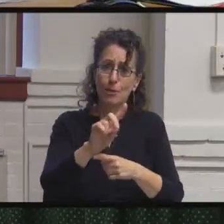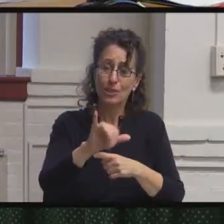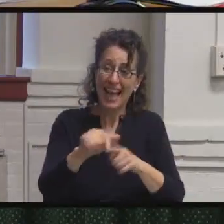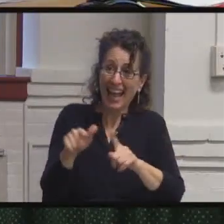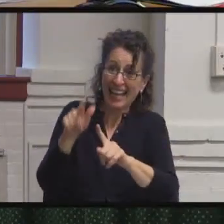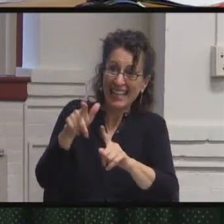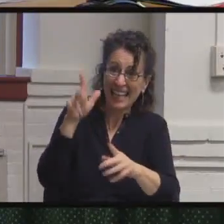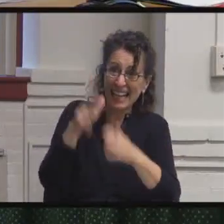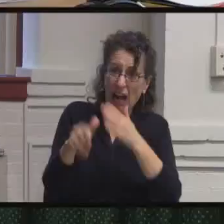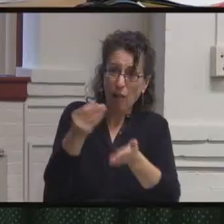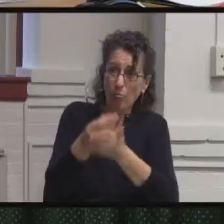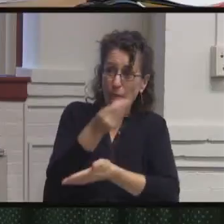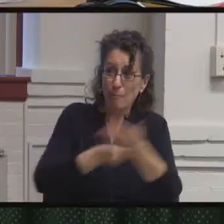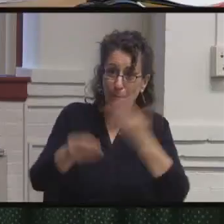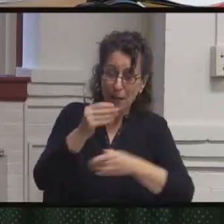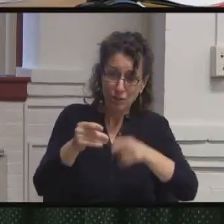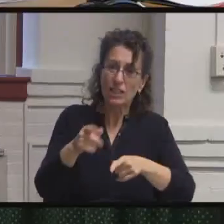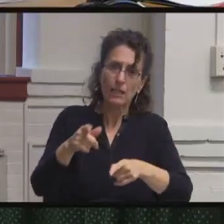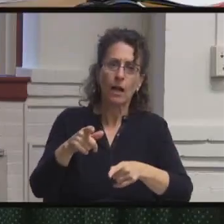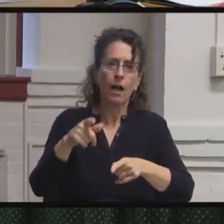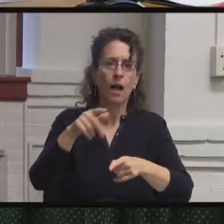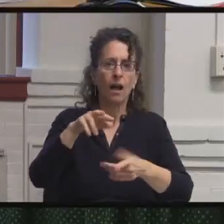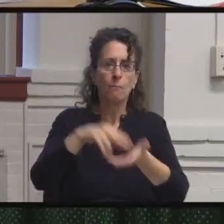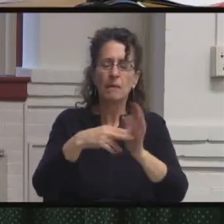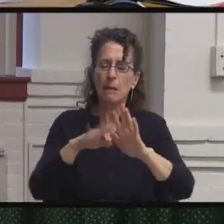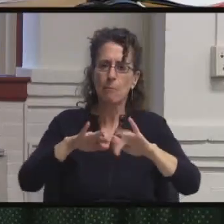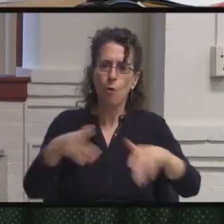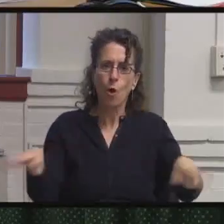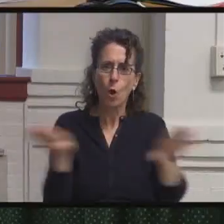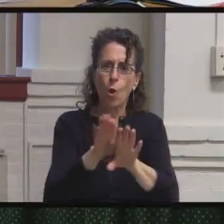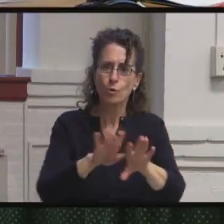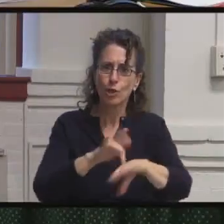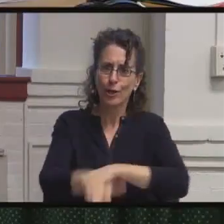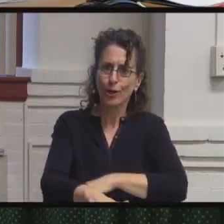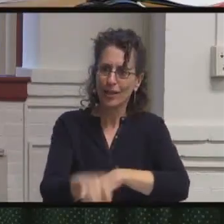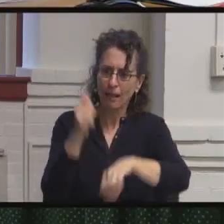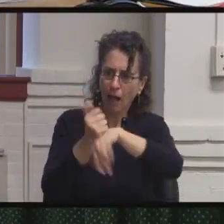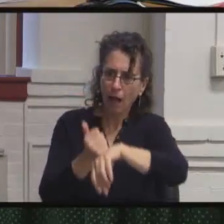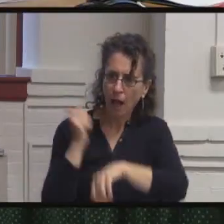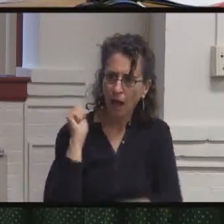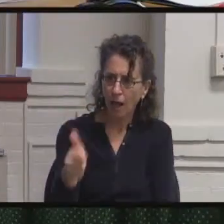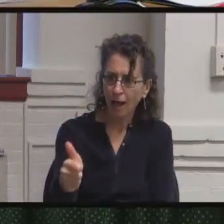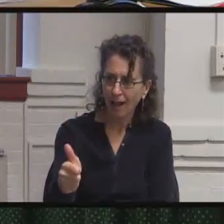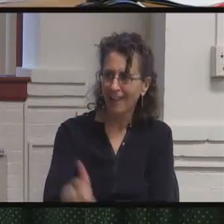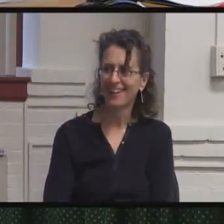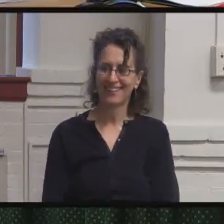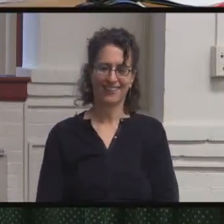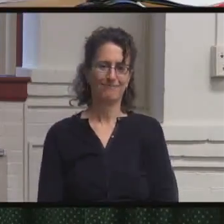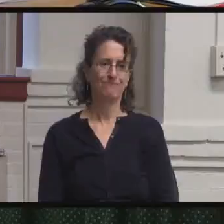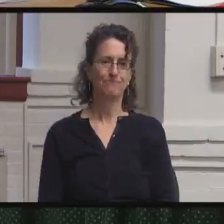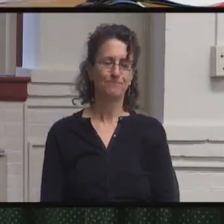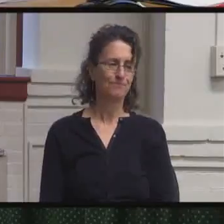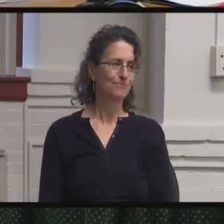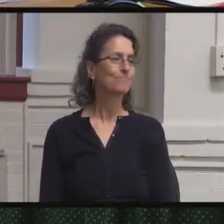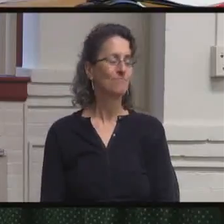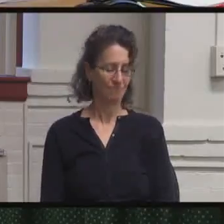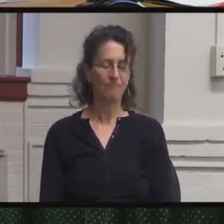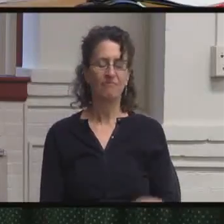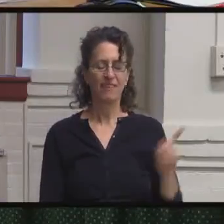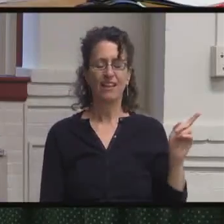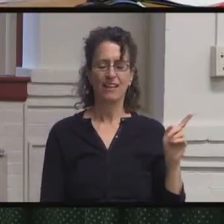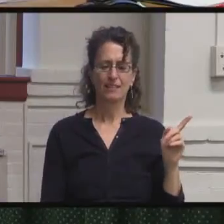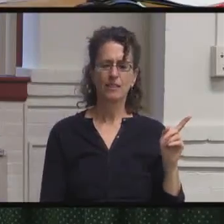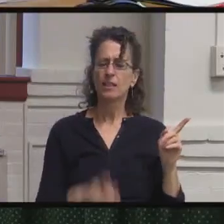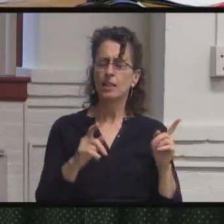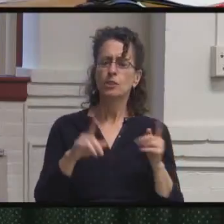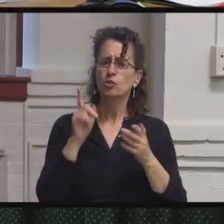but is going in or has gone in now? Yes, correct. Okay. So we'll note that there was a financial checklist